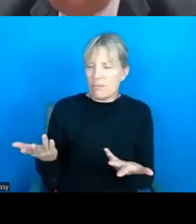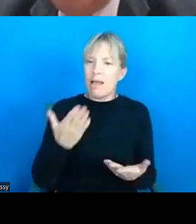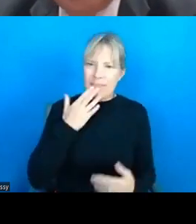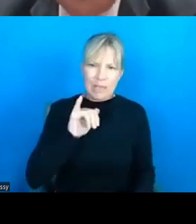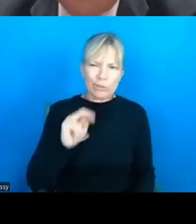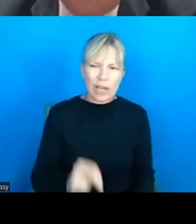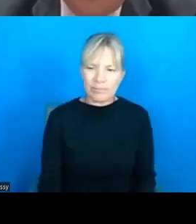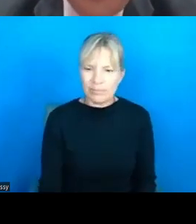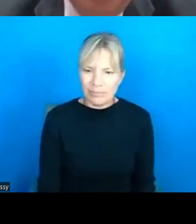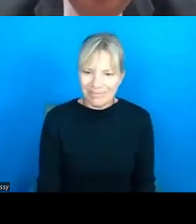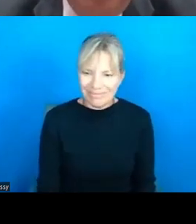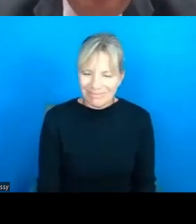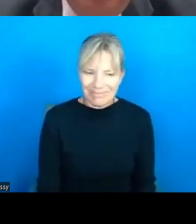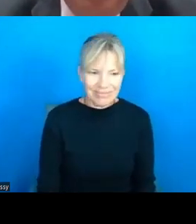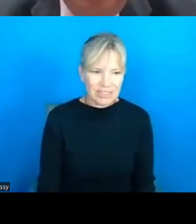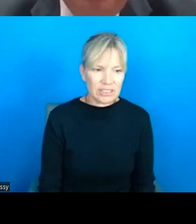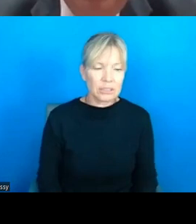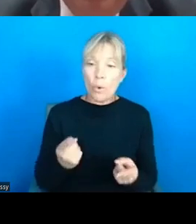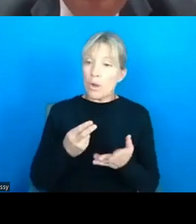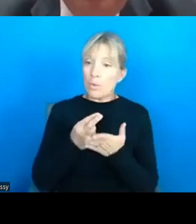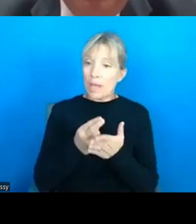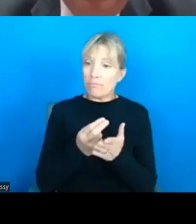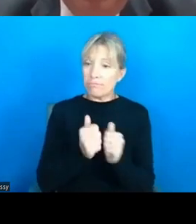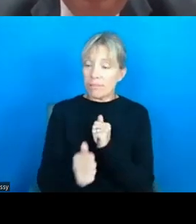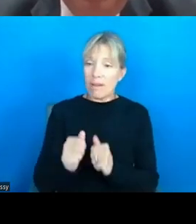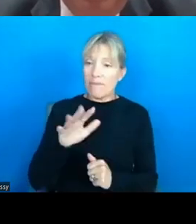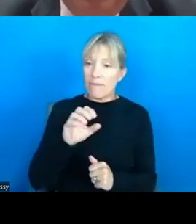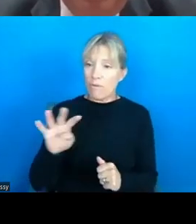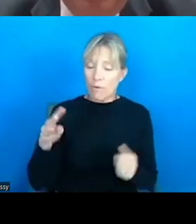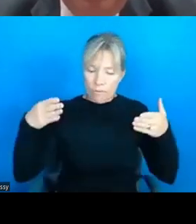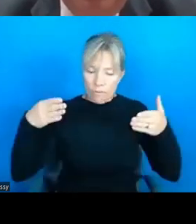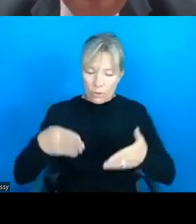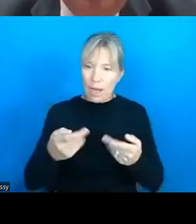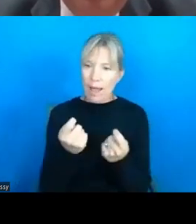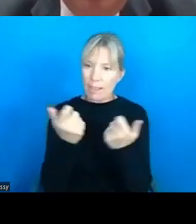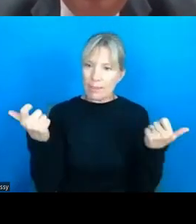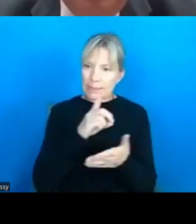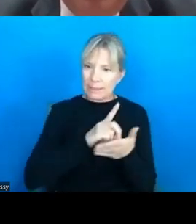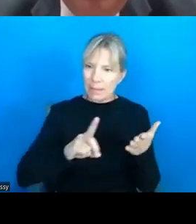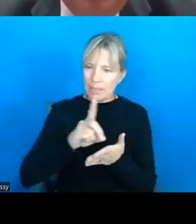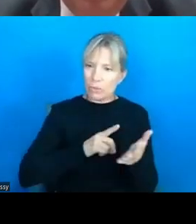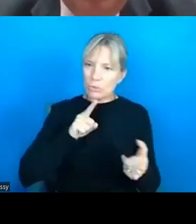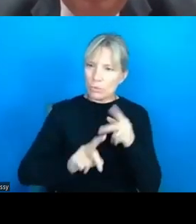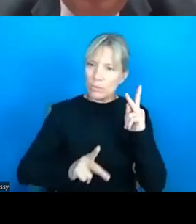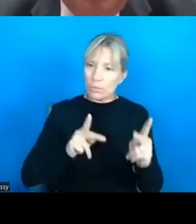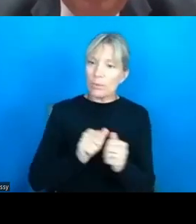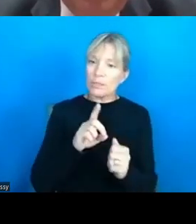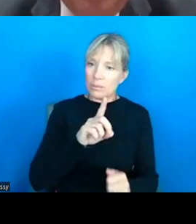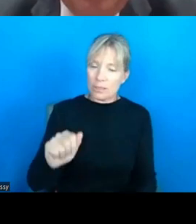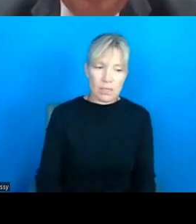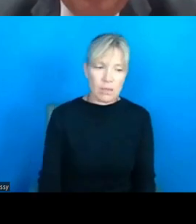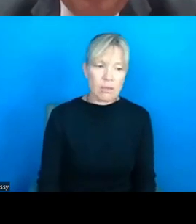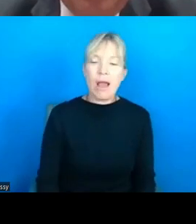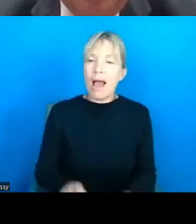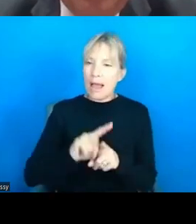John. When the Rehab Act was enacted, 504 focused on eliminating discrimination toward people with disabilities. And as John